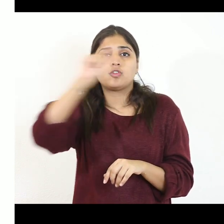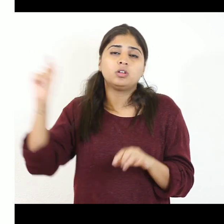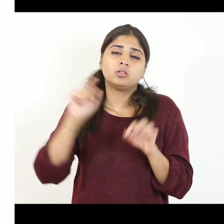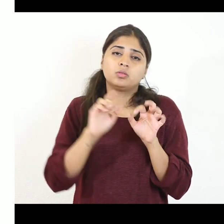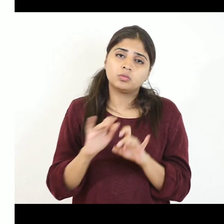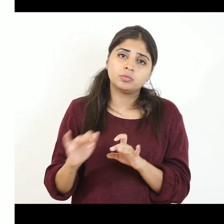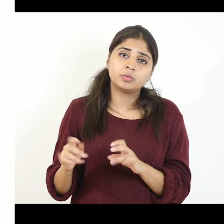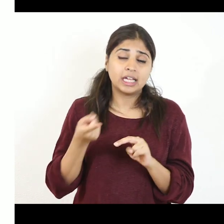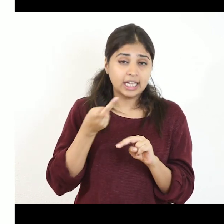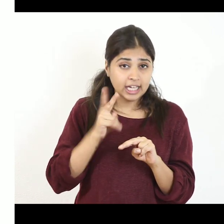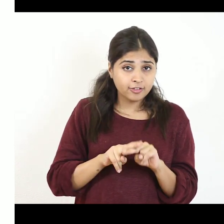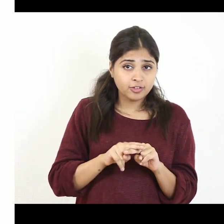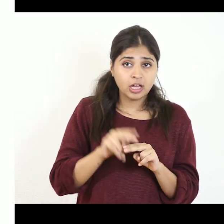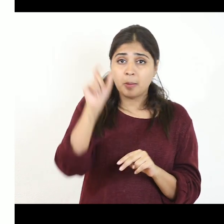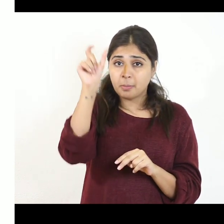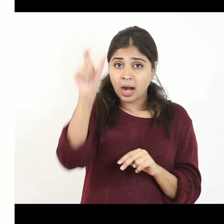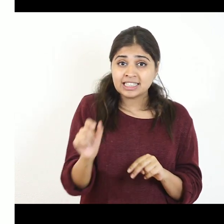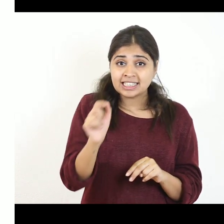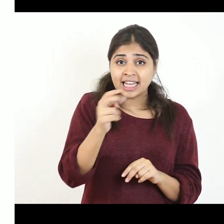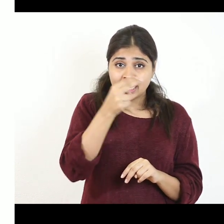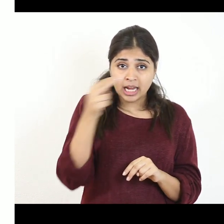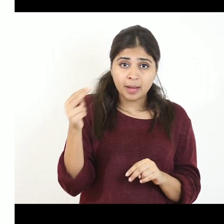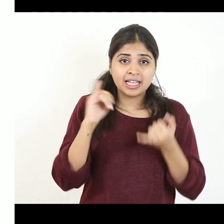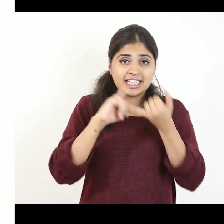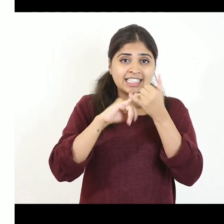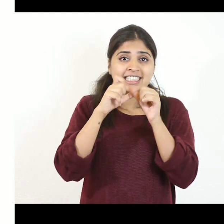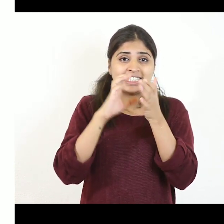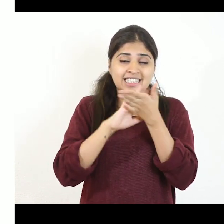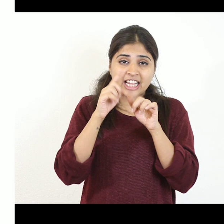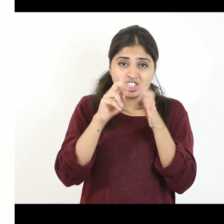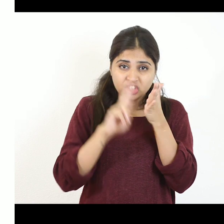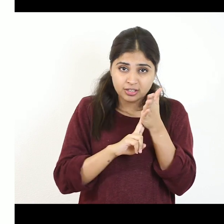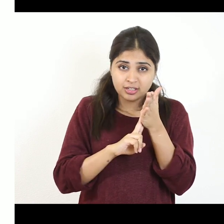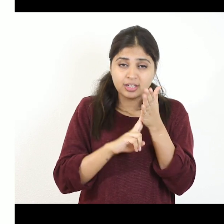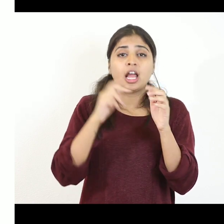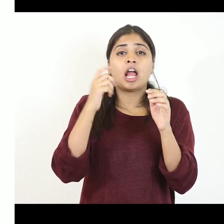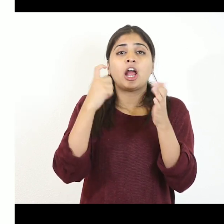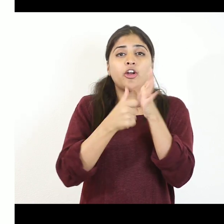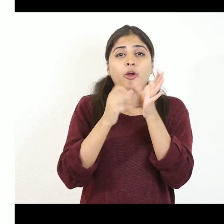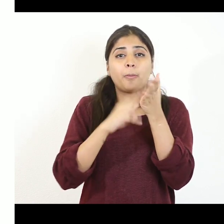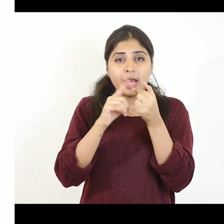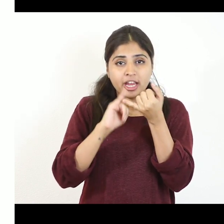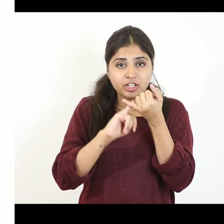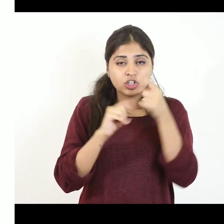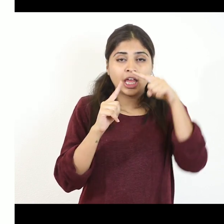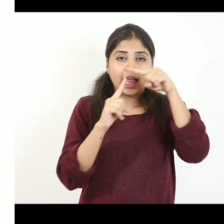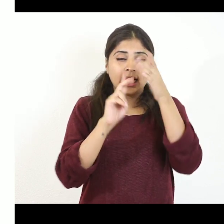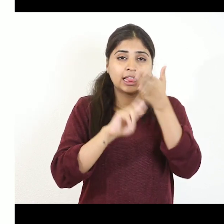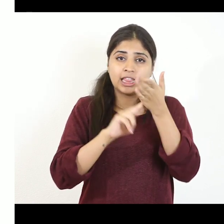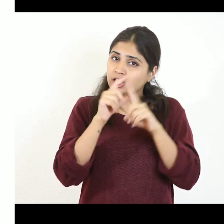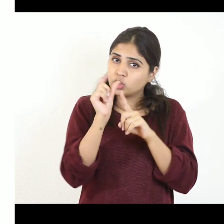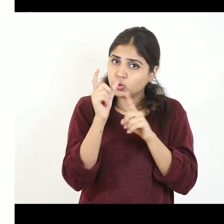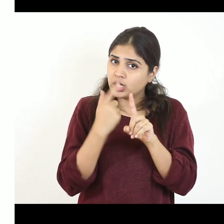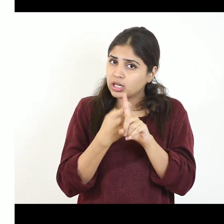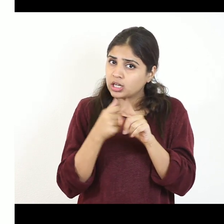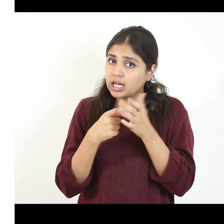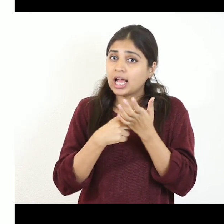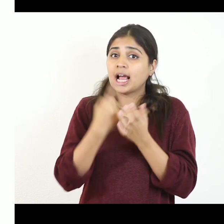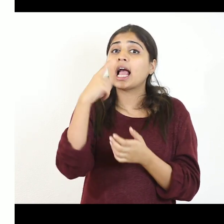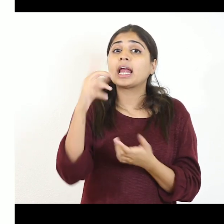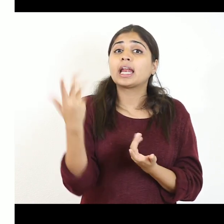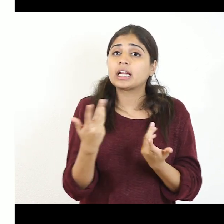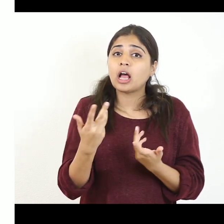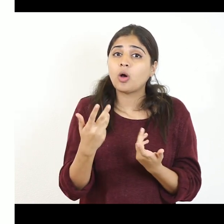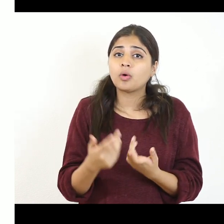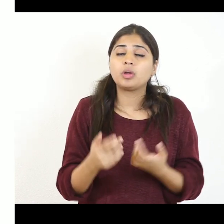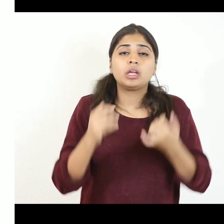the contact name is Sachin Ramesh Tendulkar, then the correct entry is last Ramesh